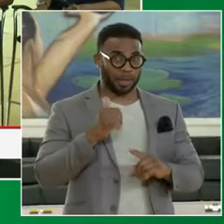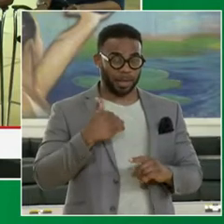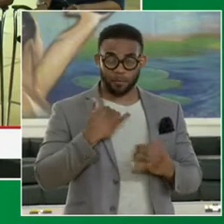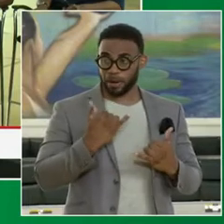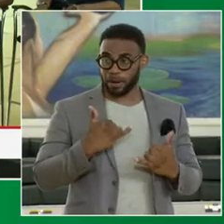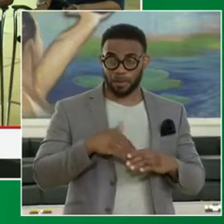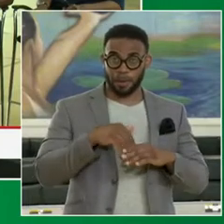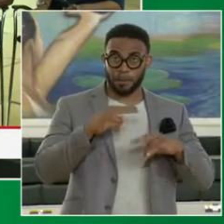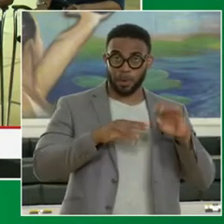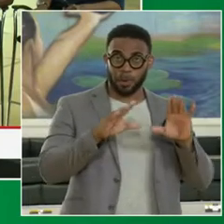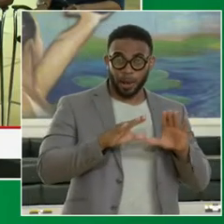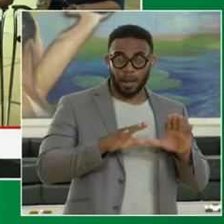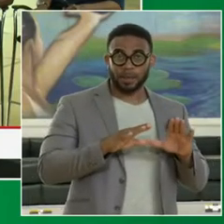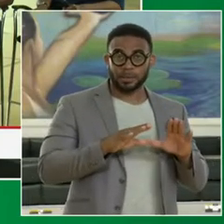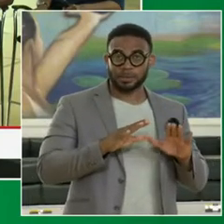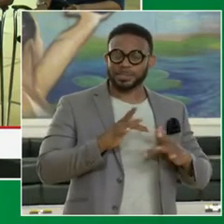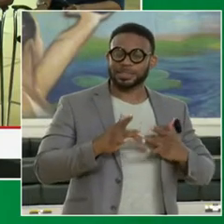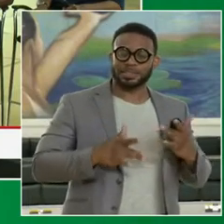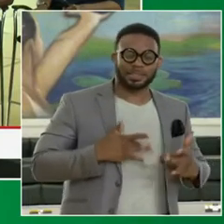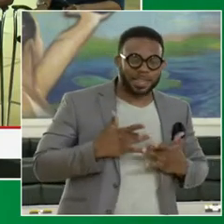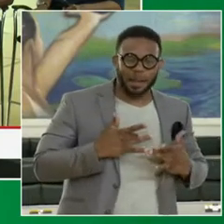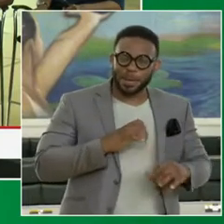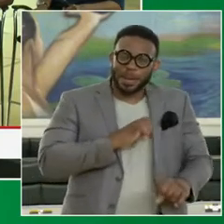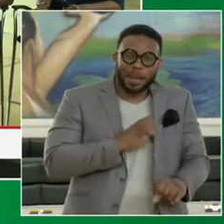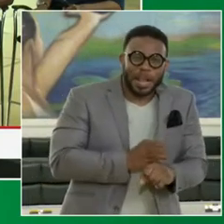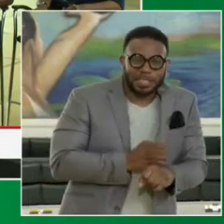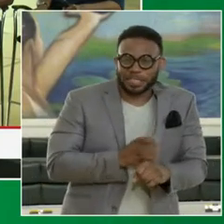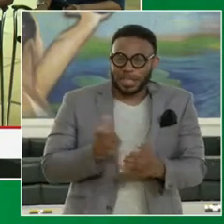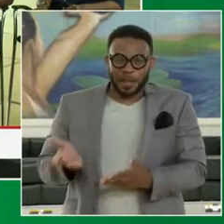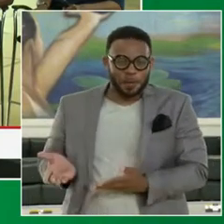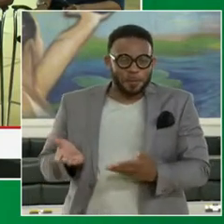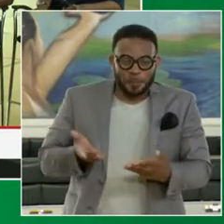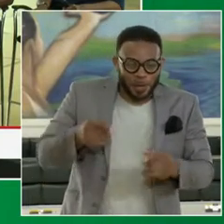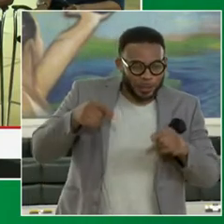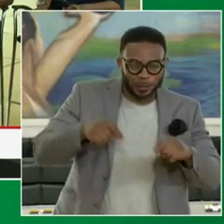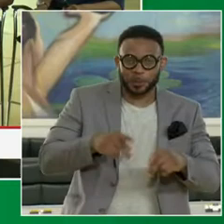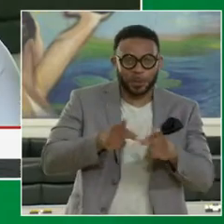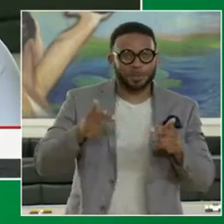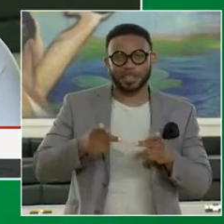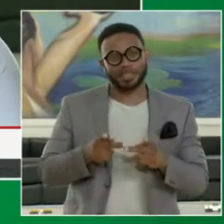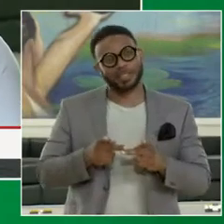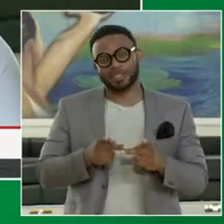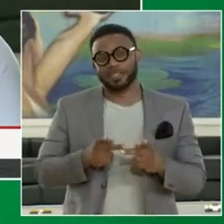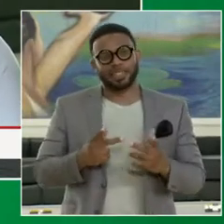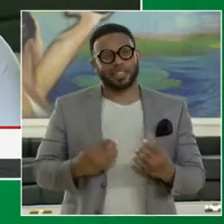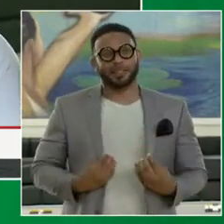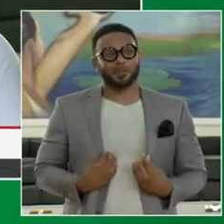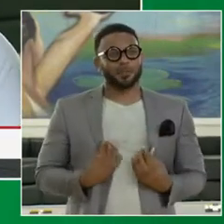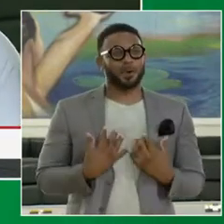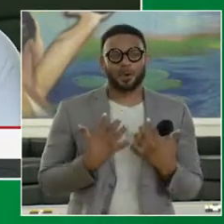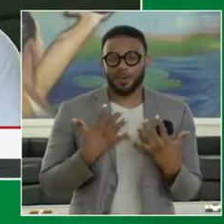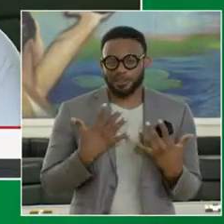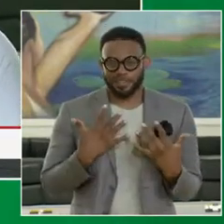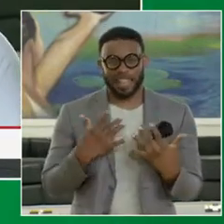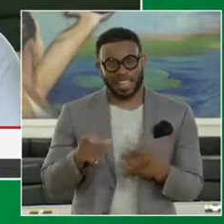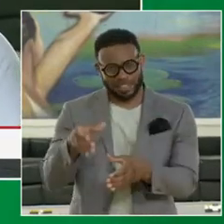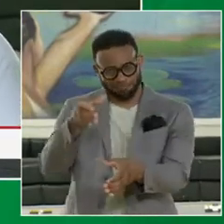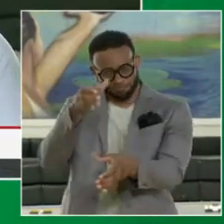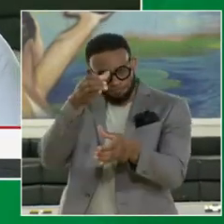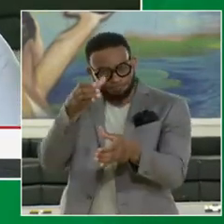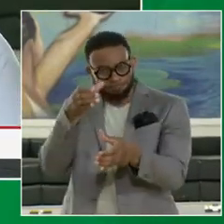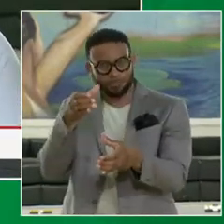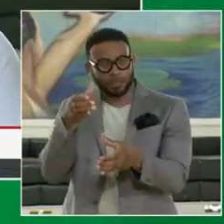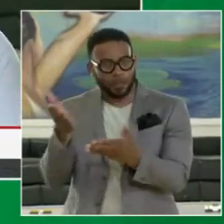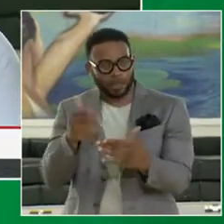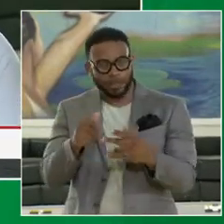building blocks right now. The excitement and the energy that they bring to the position is, and the insight that they bring